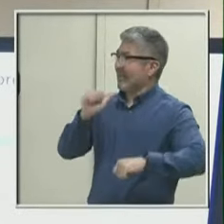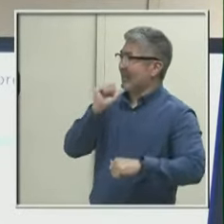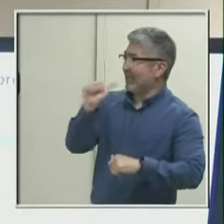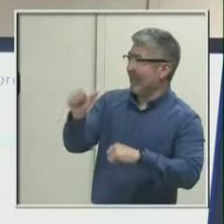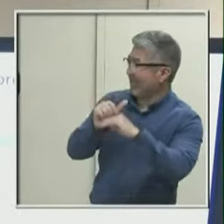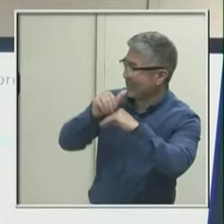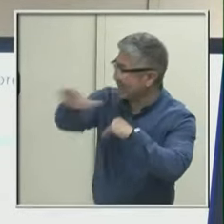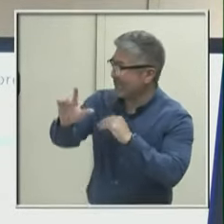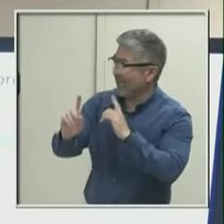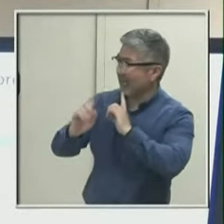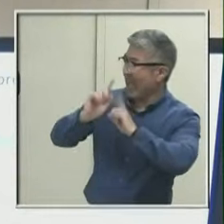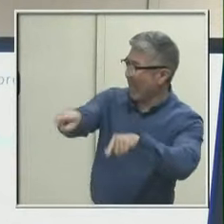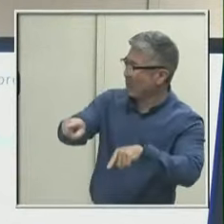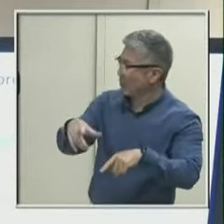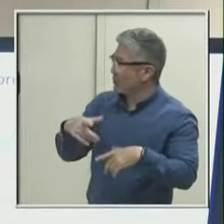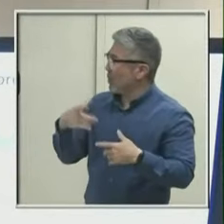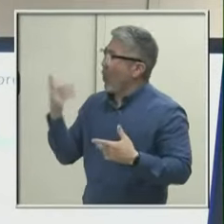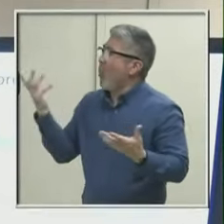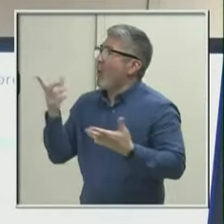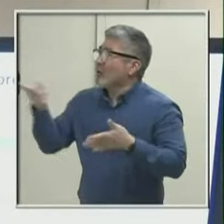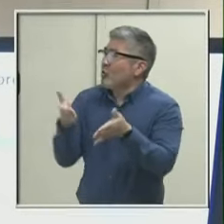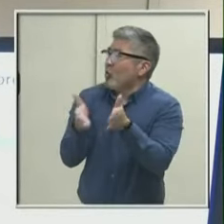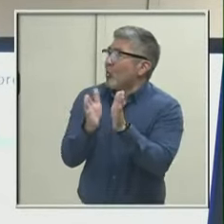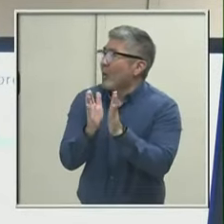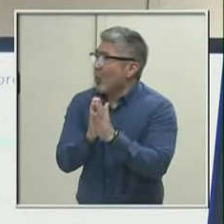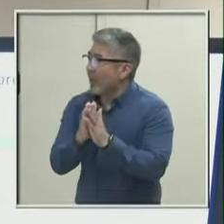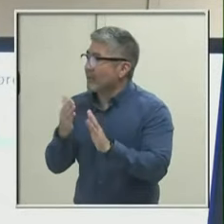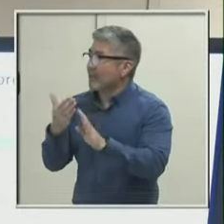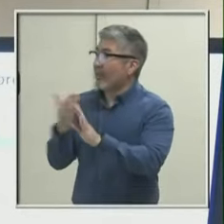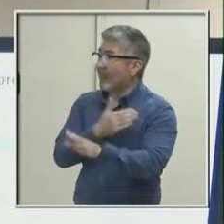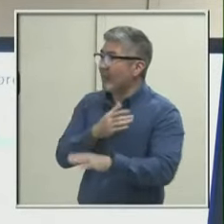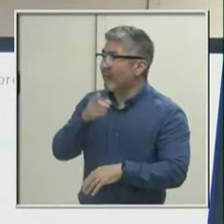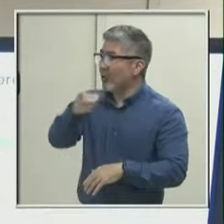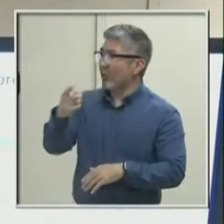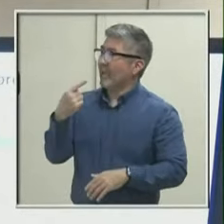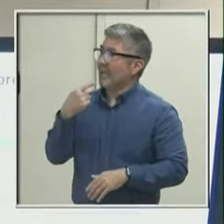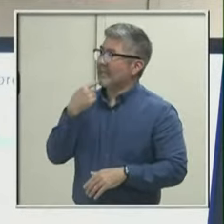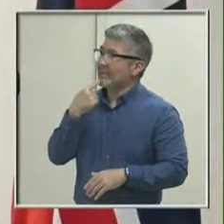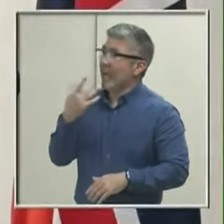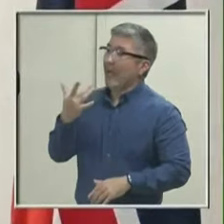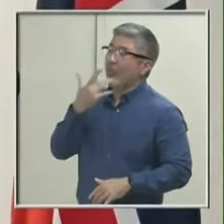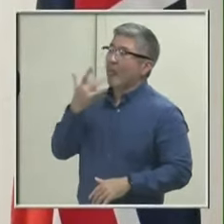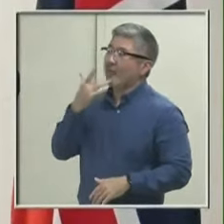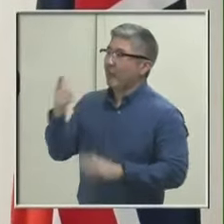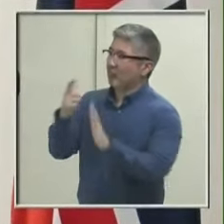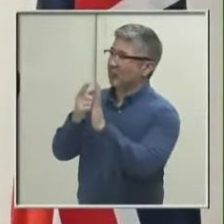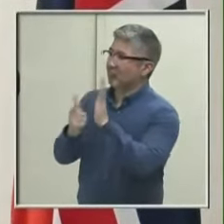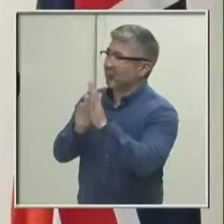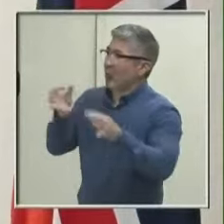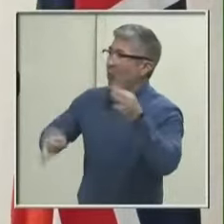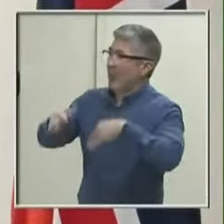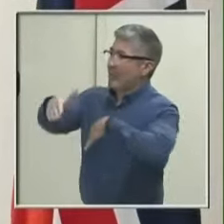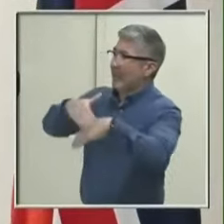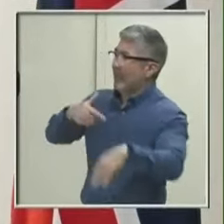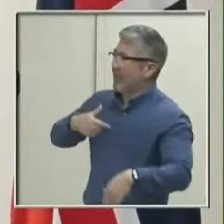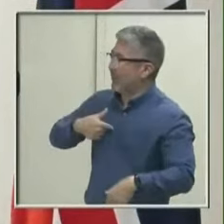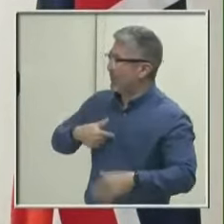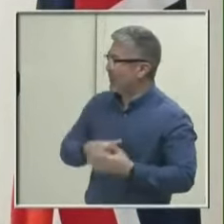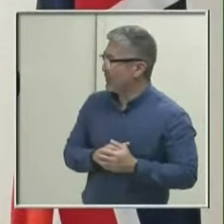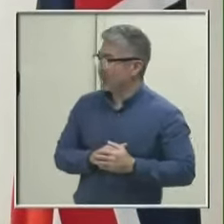specific information were you requesting right before they said they would like to be subpoenaed instead? When we initially